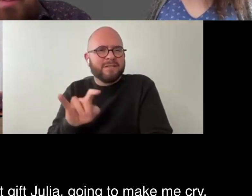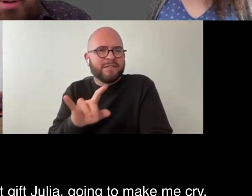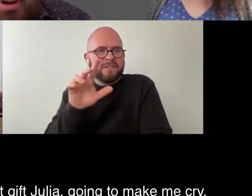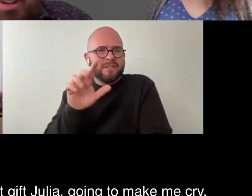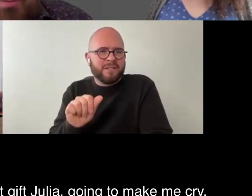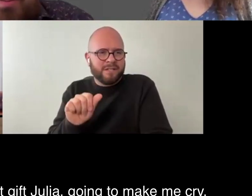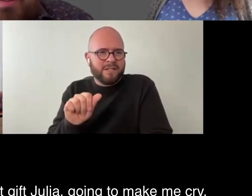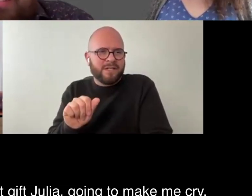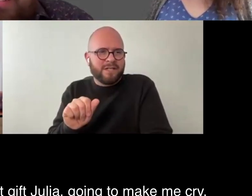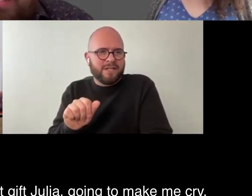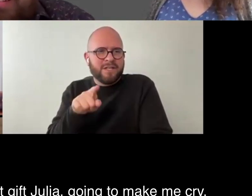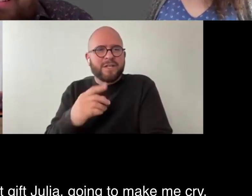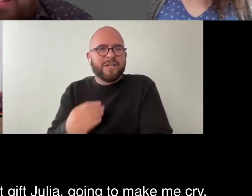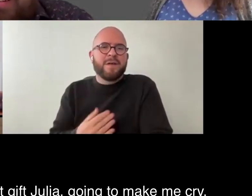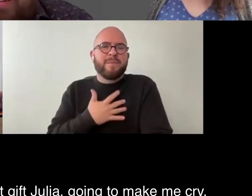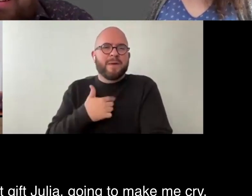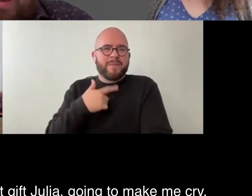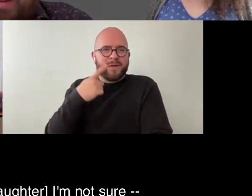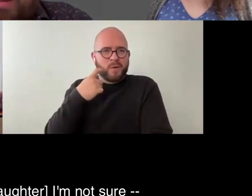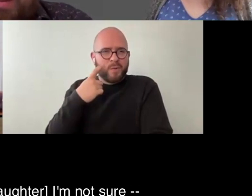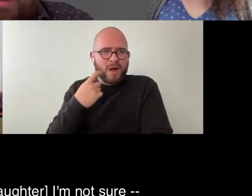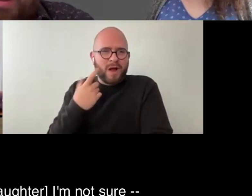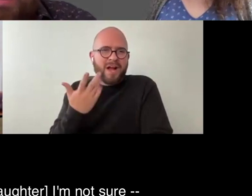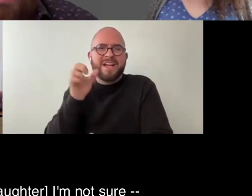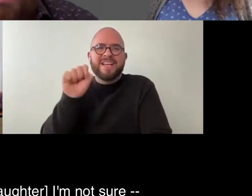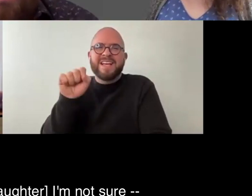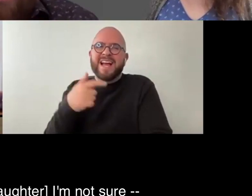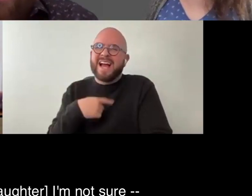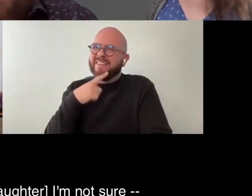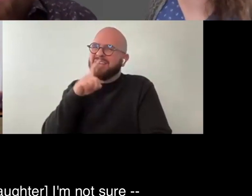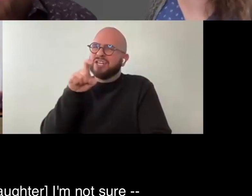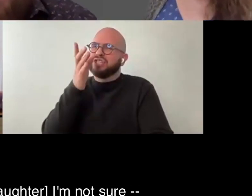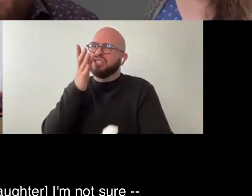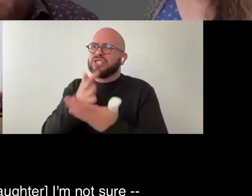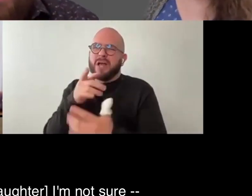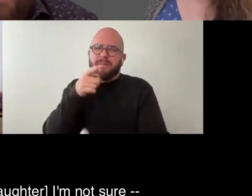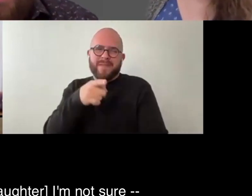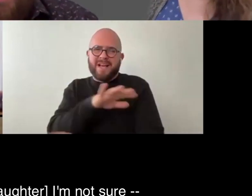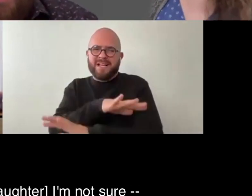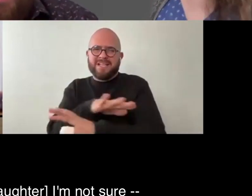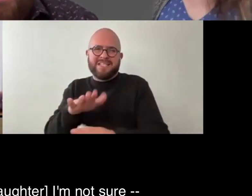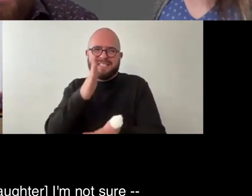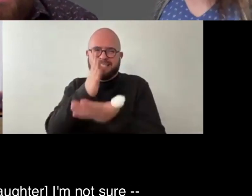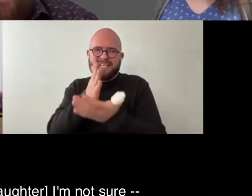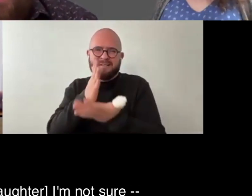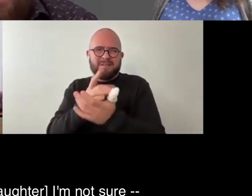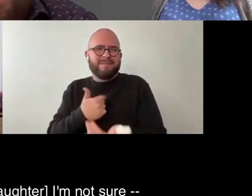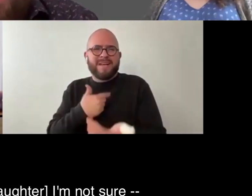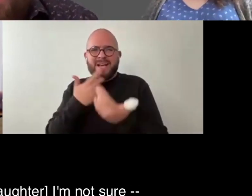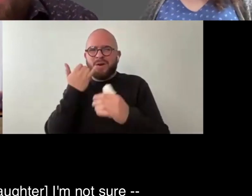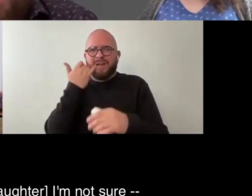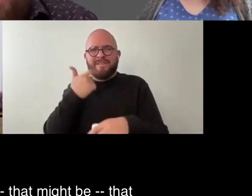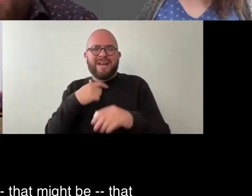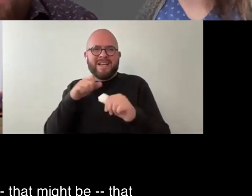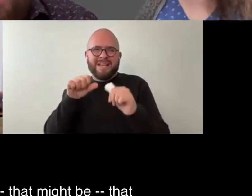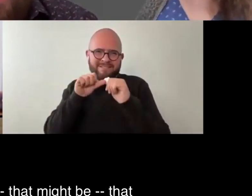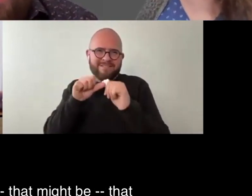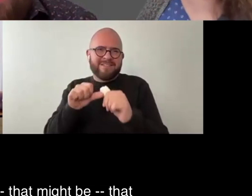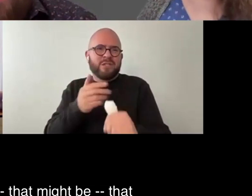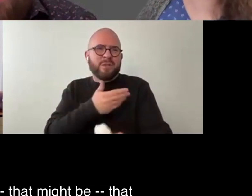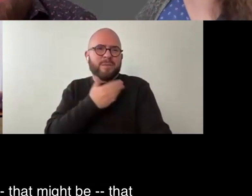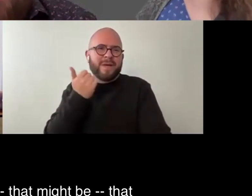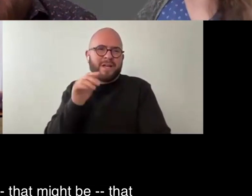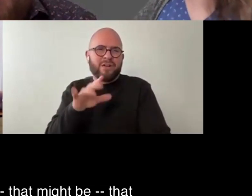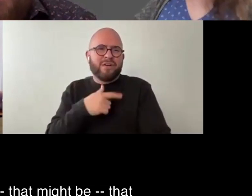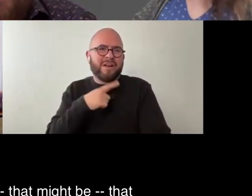Good to make me cry. Thanks. I know we probably should stop right there. Actually, I'm not sure that I can. I'm not sure that I can do better than that. That might